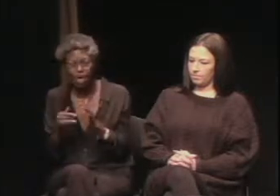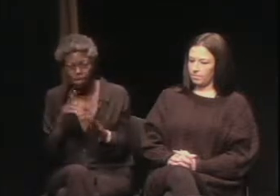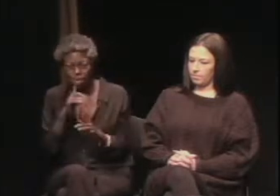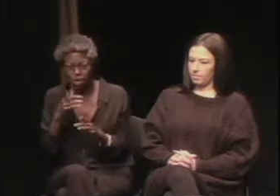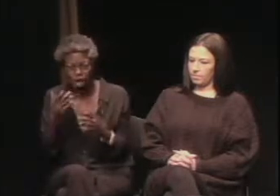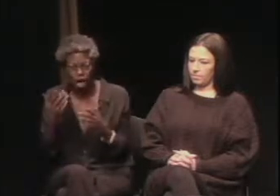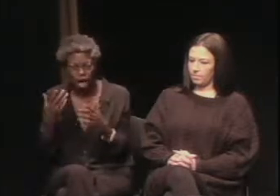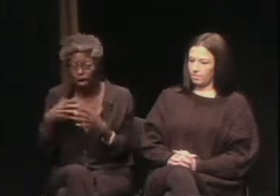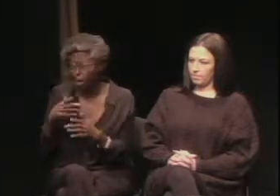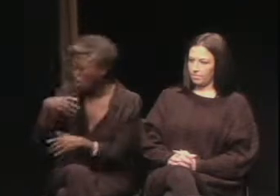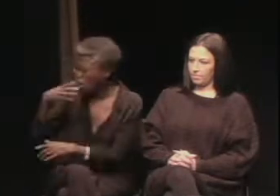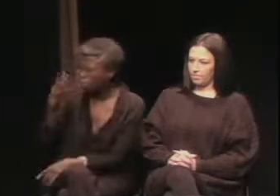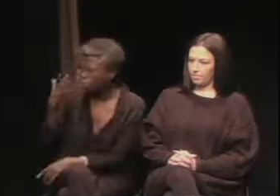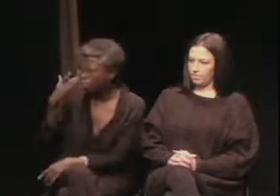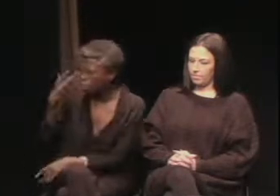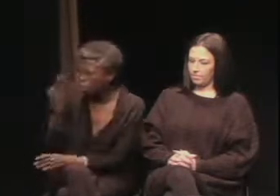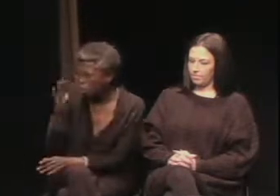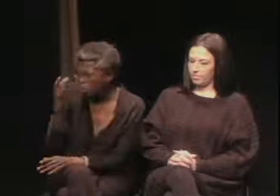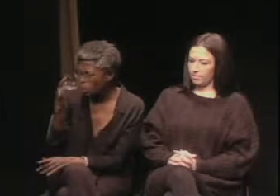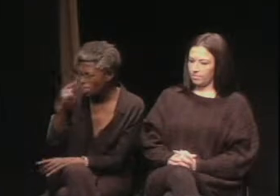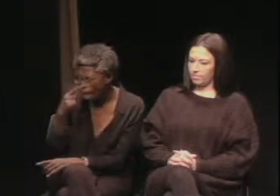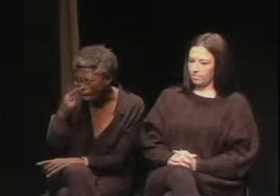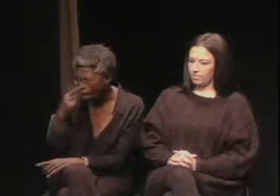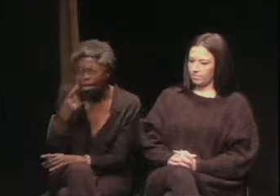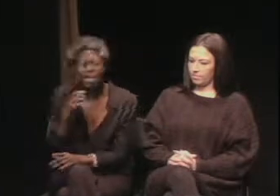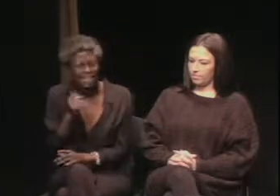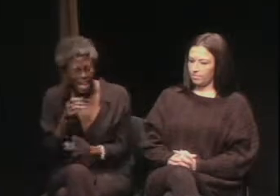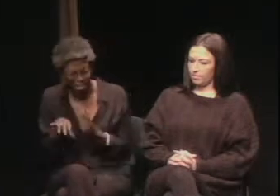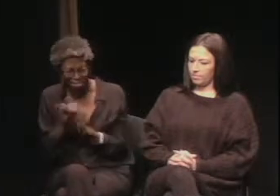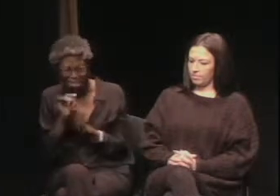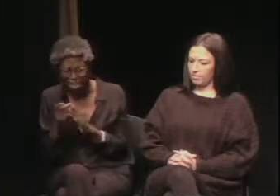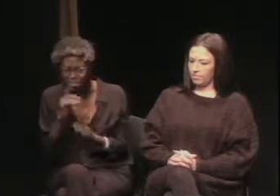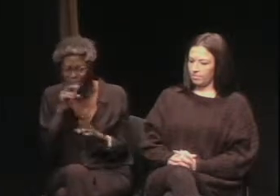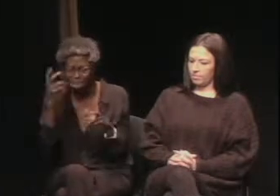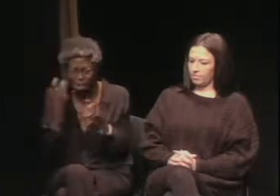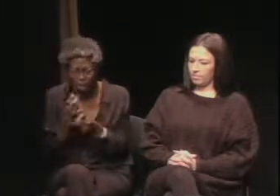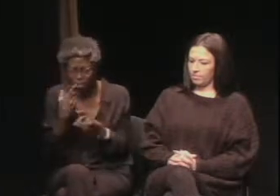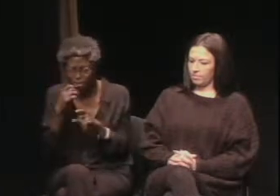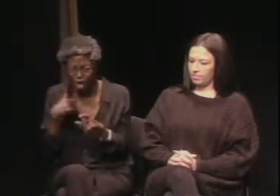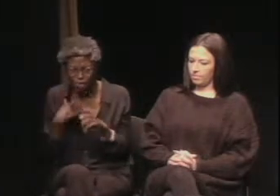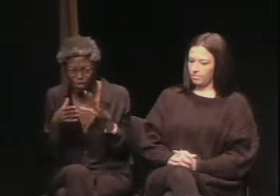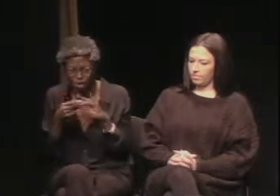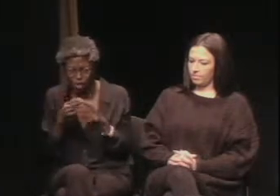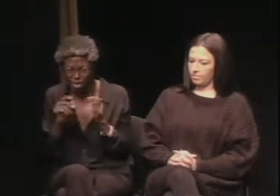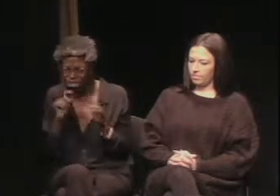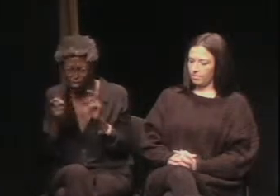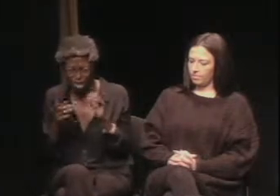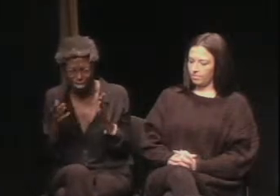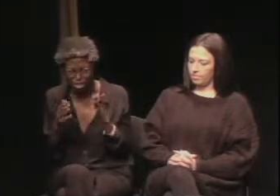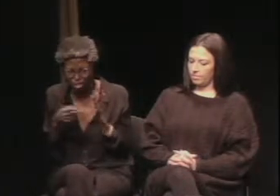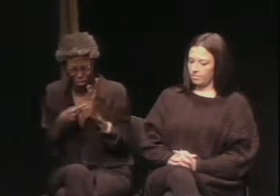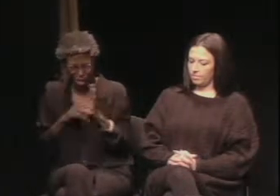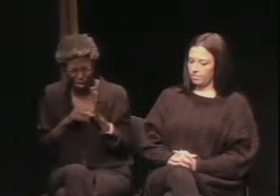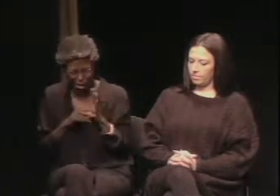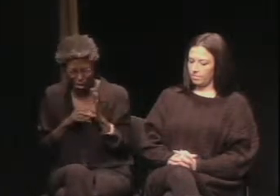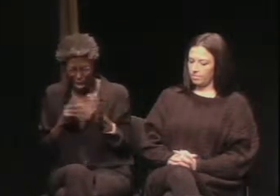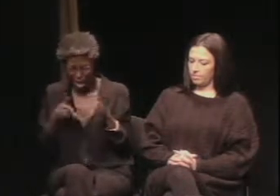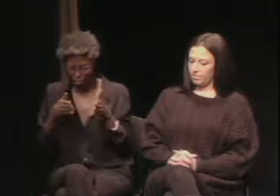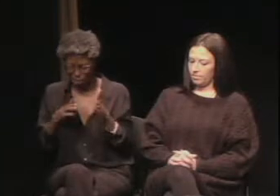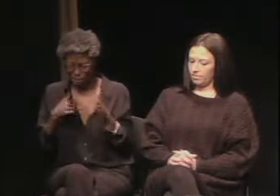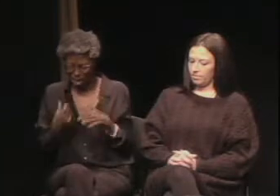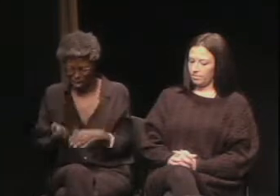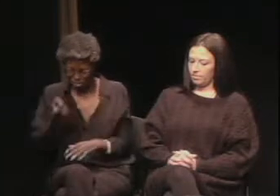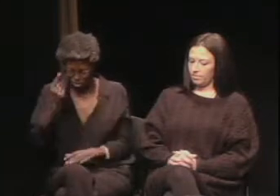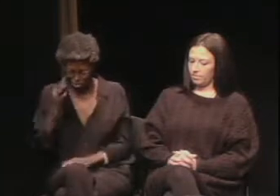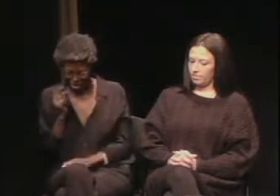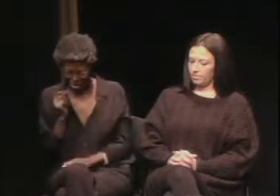Eye? Yeah, when I was in high school. I guess it's just it when you have these stories, they change meaning. And yeah. The way that I understood them